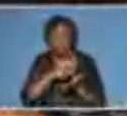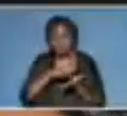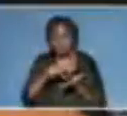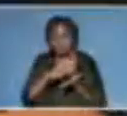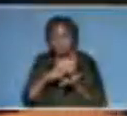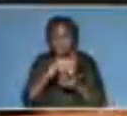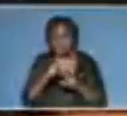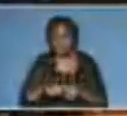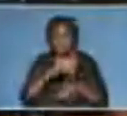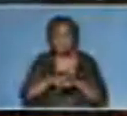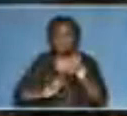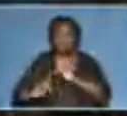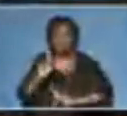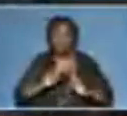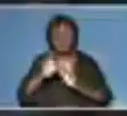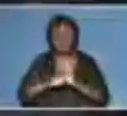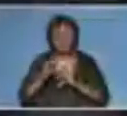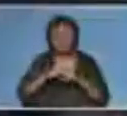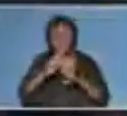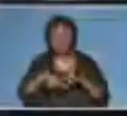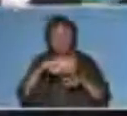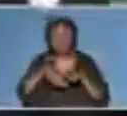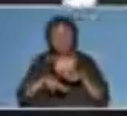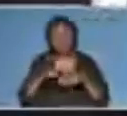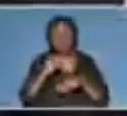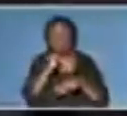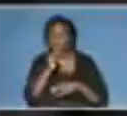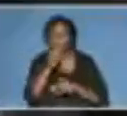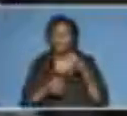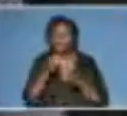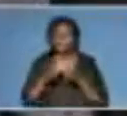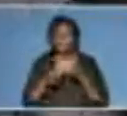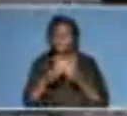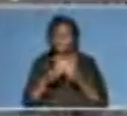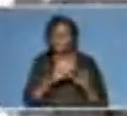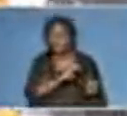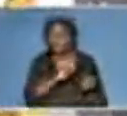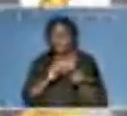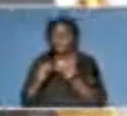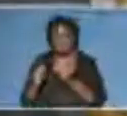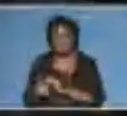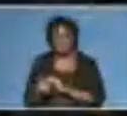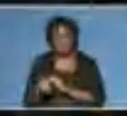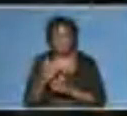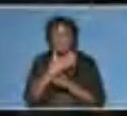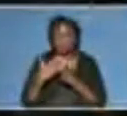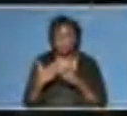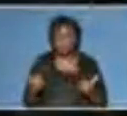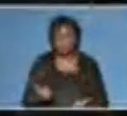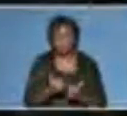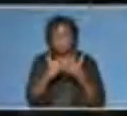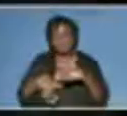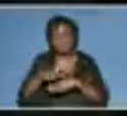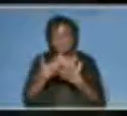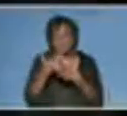on performance, and a reduction in unjustified transfers. There have been some challenges over the past